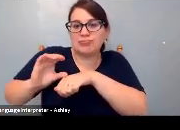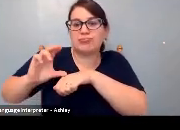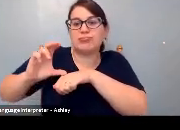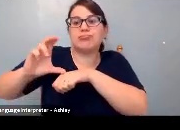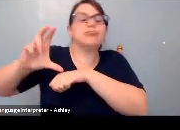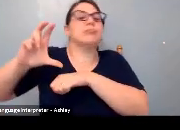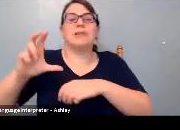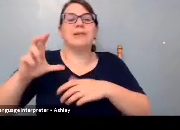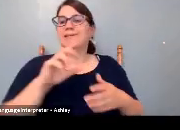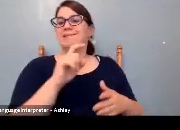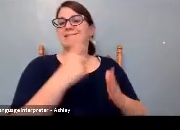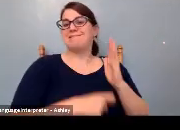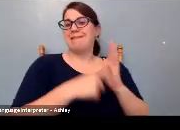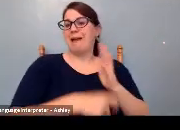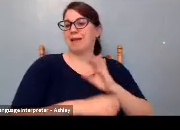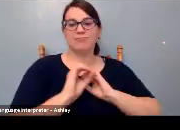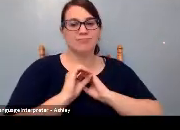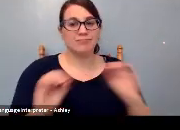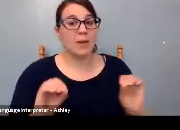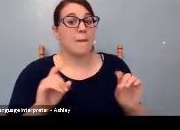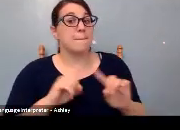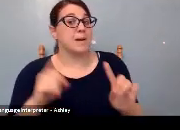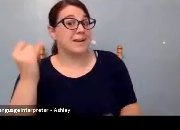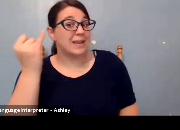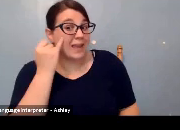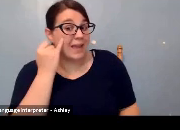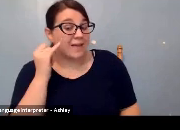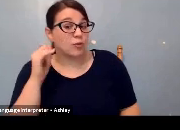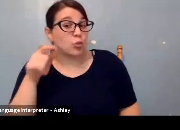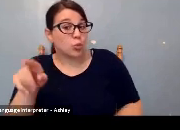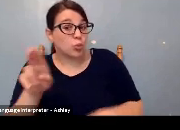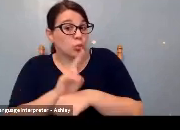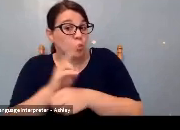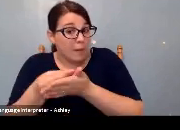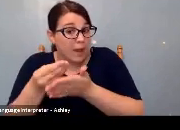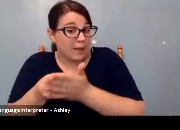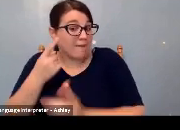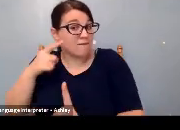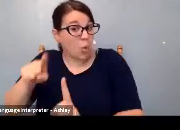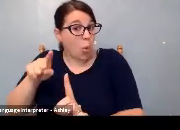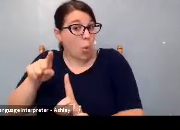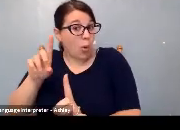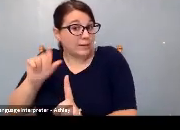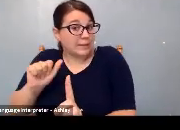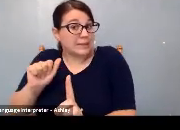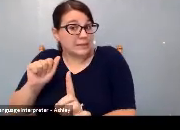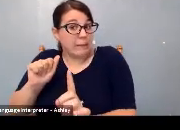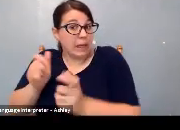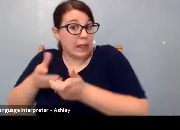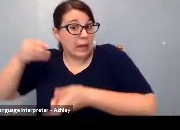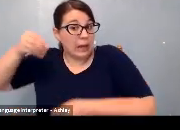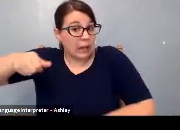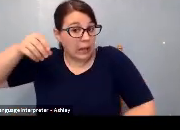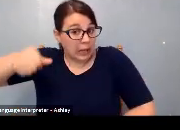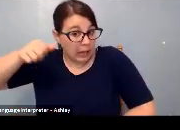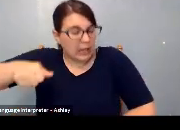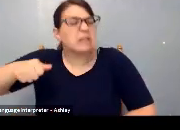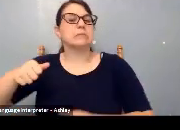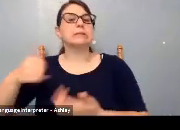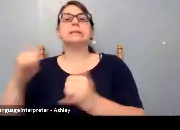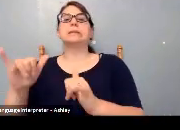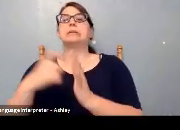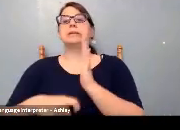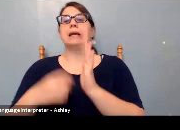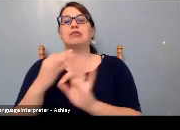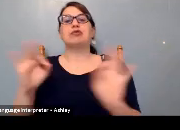earnings remain tax-free as long as ABLE funds are spent on qualified disability expenses. And again, new